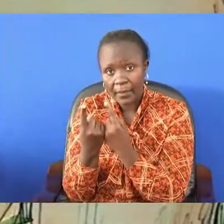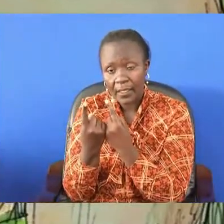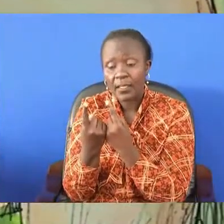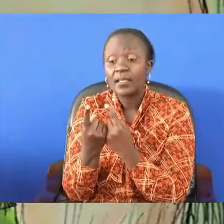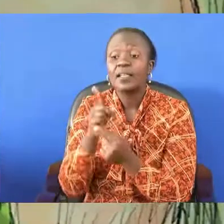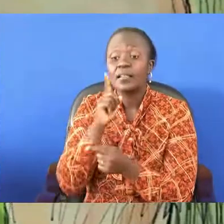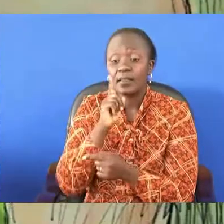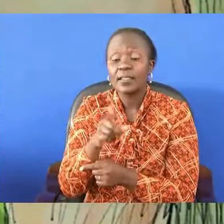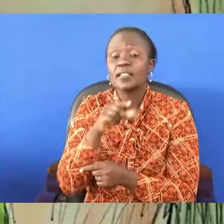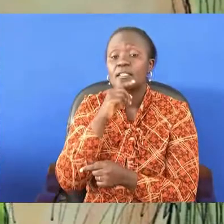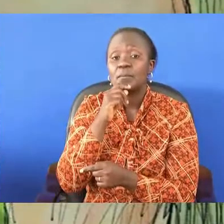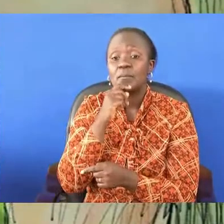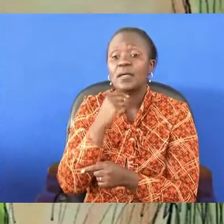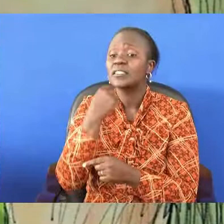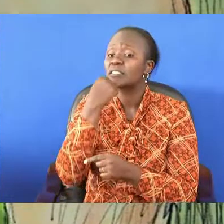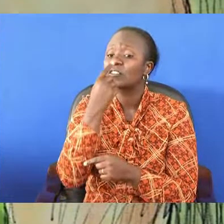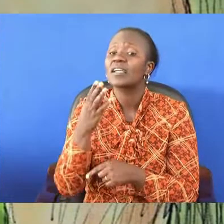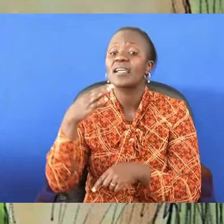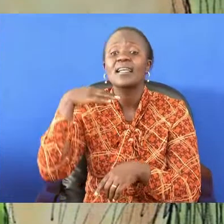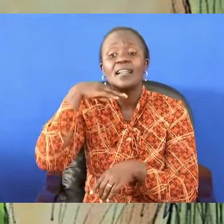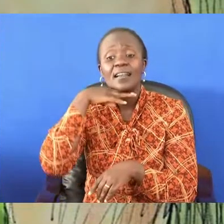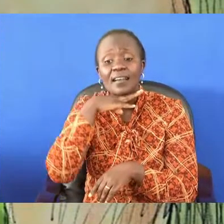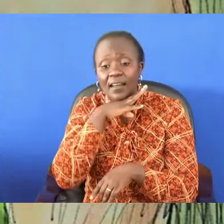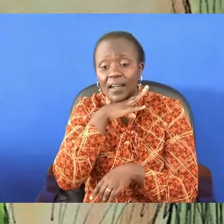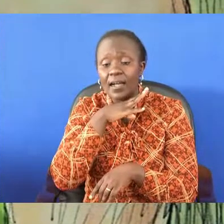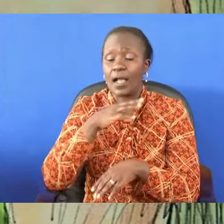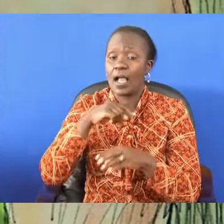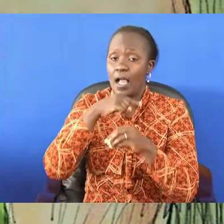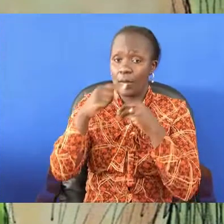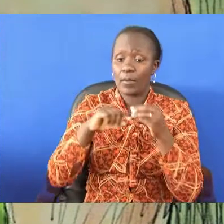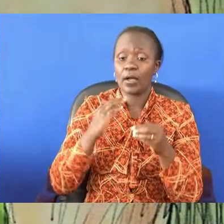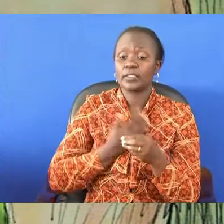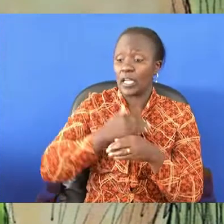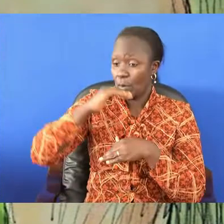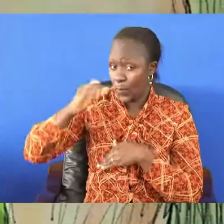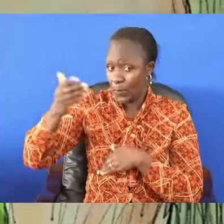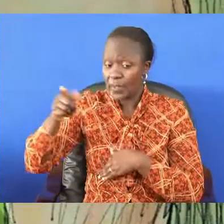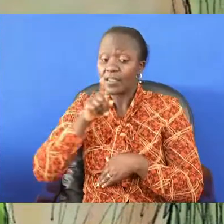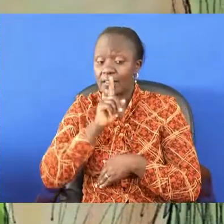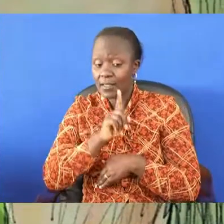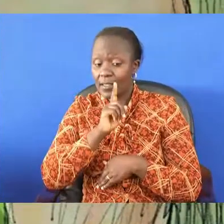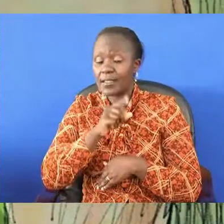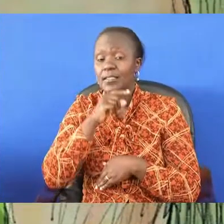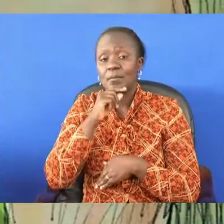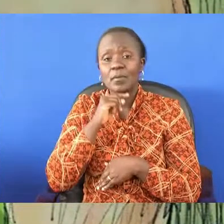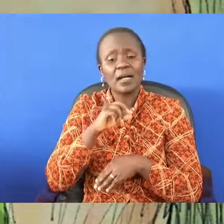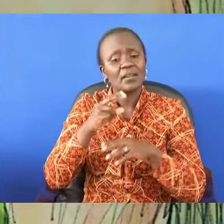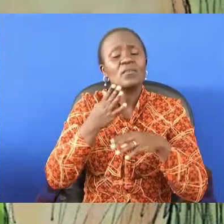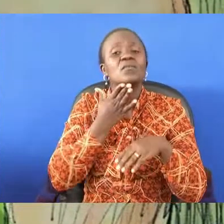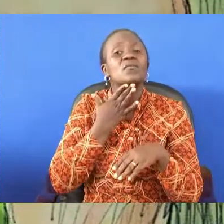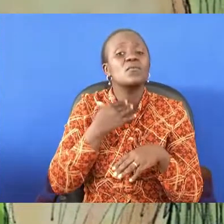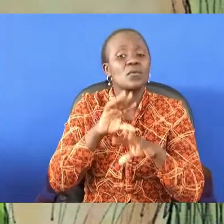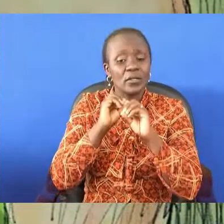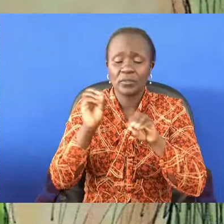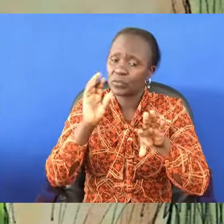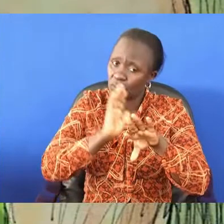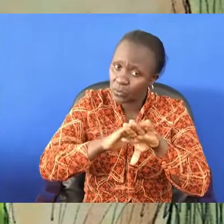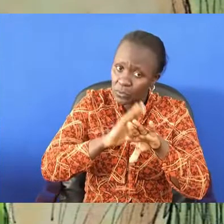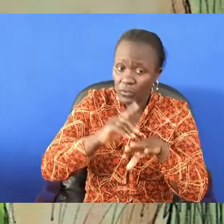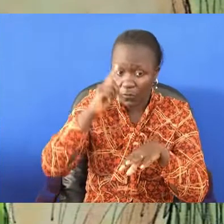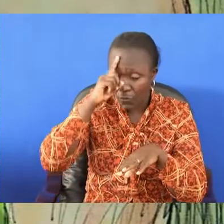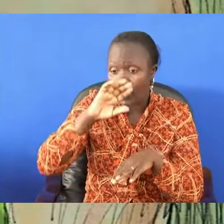this man is speaking evil of our city. This man does not want the good for this